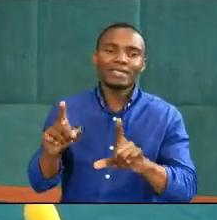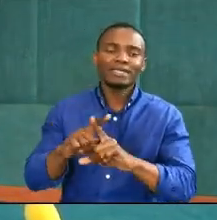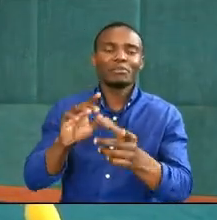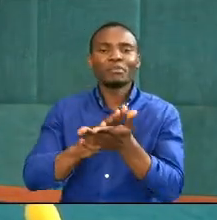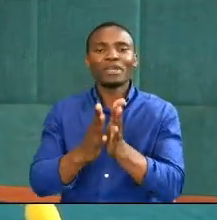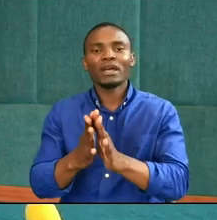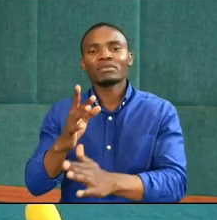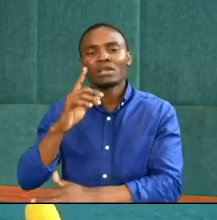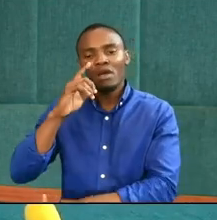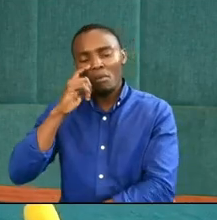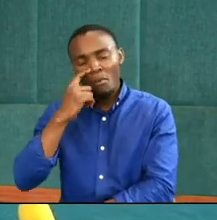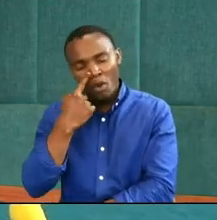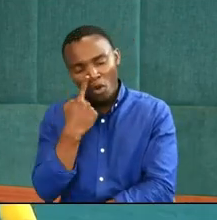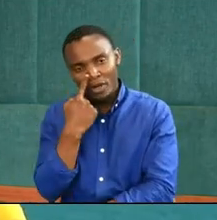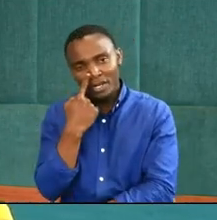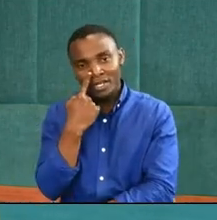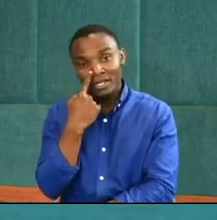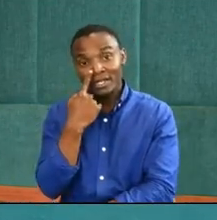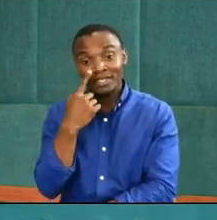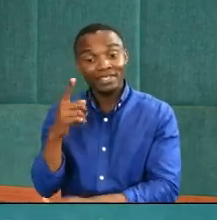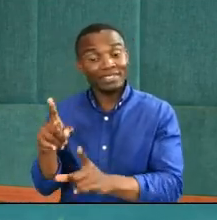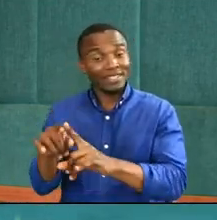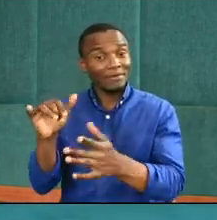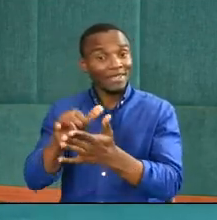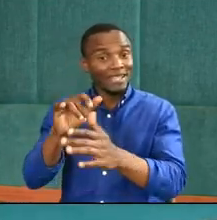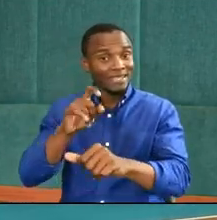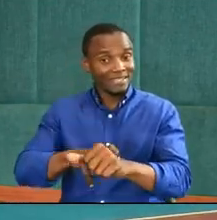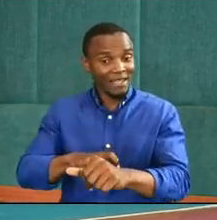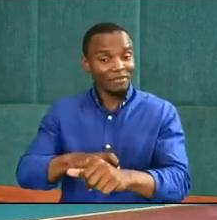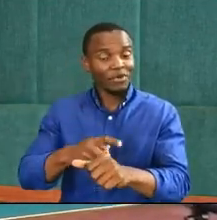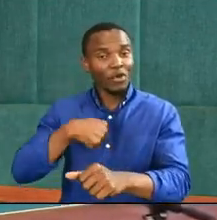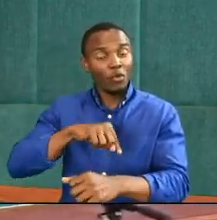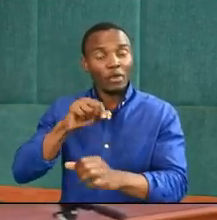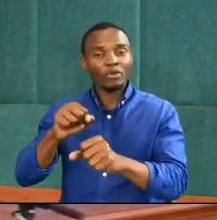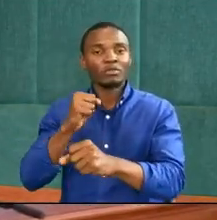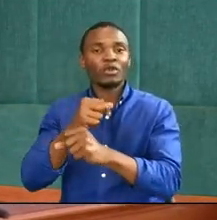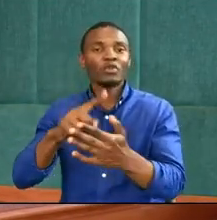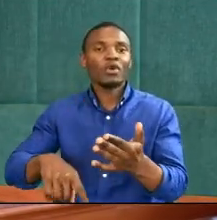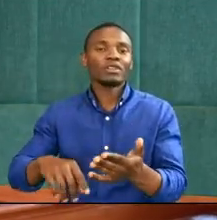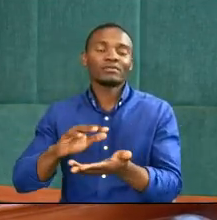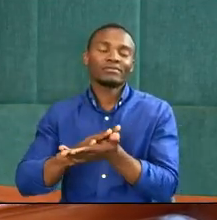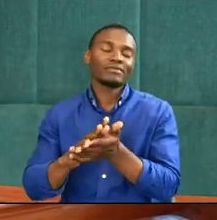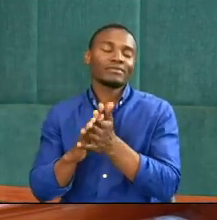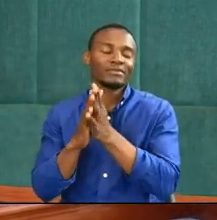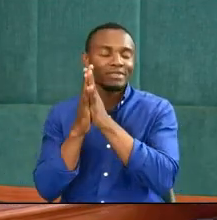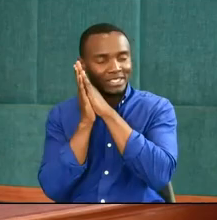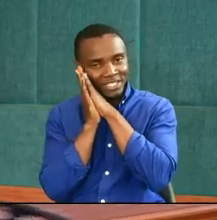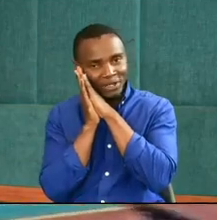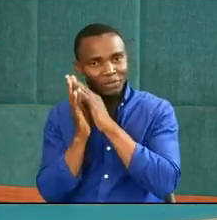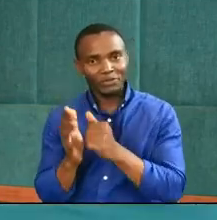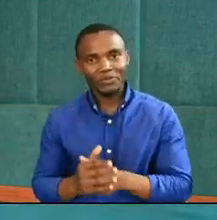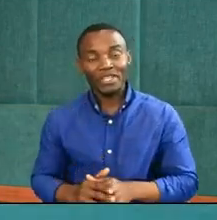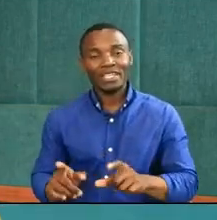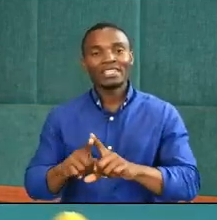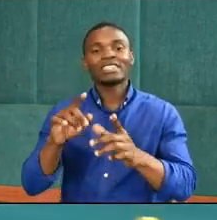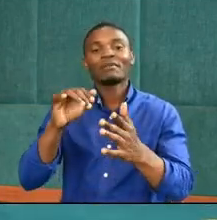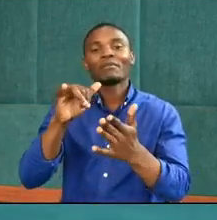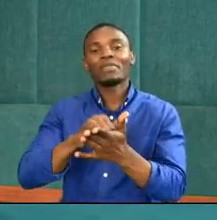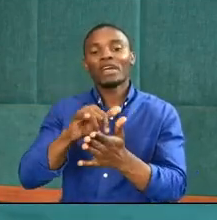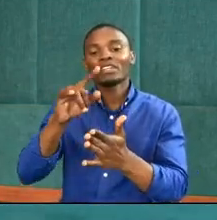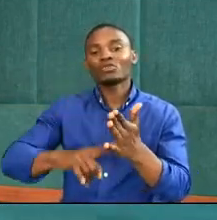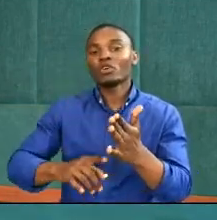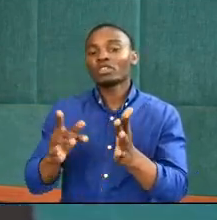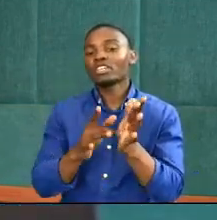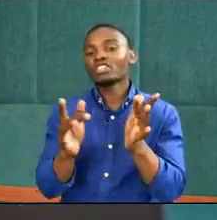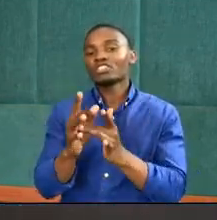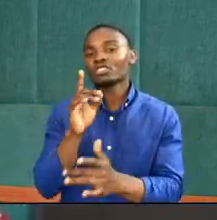that time when we are likely to fall asleep. And that's what Jesus is warning about.